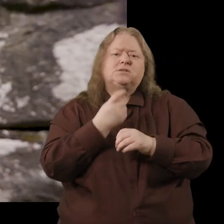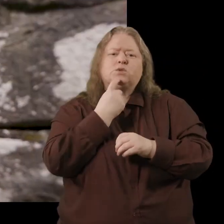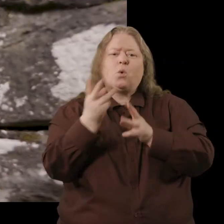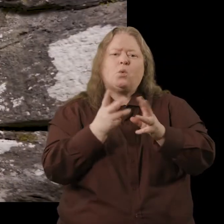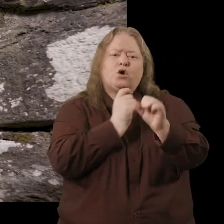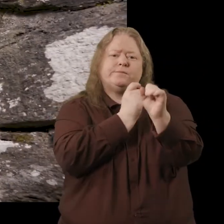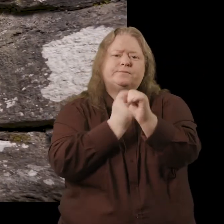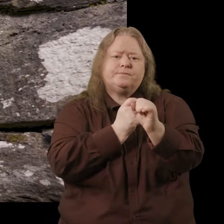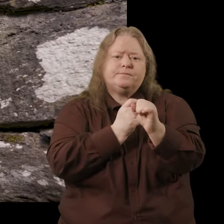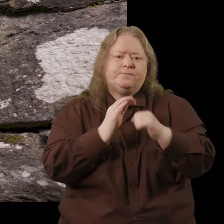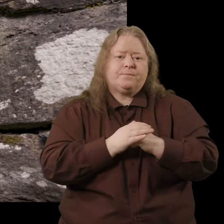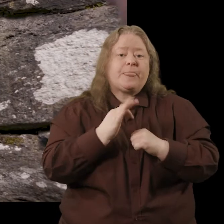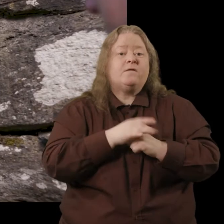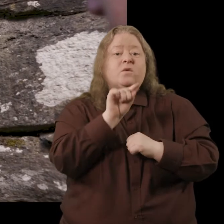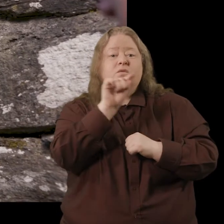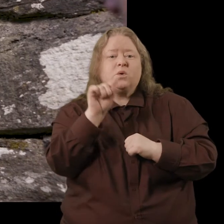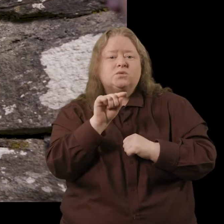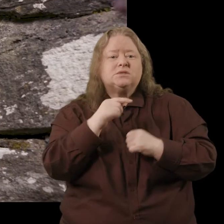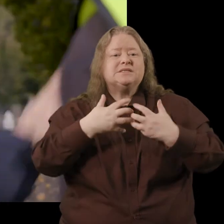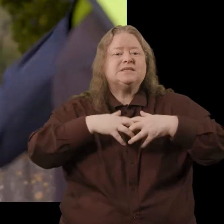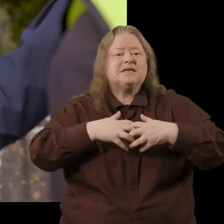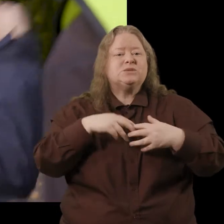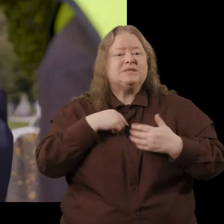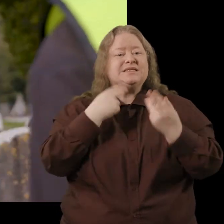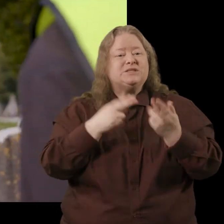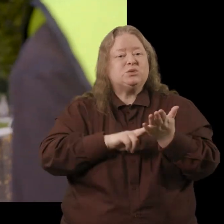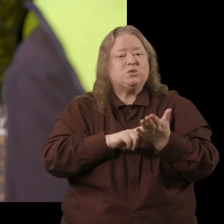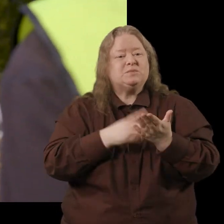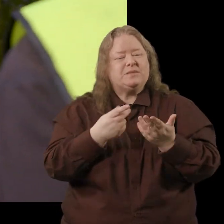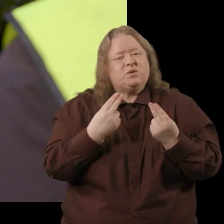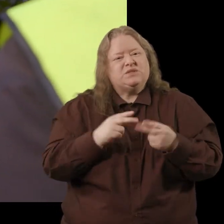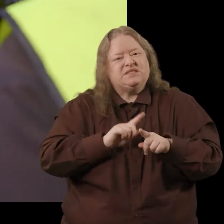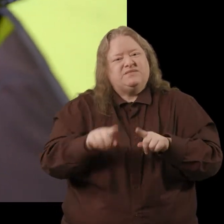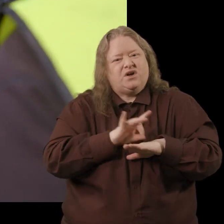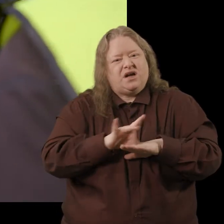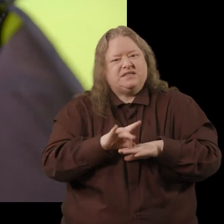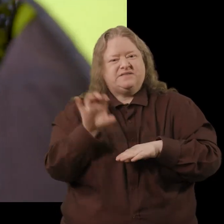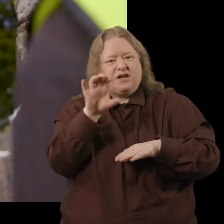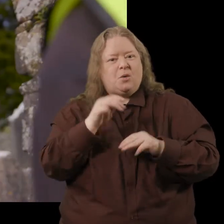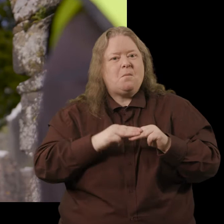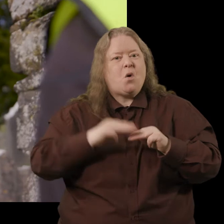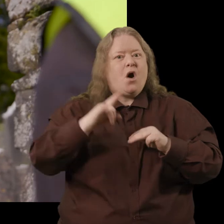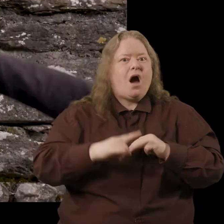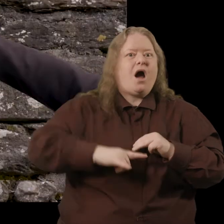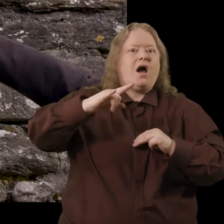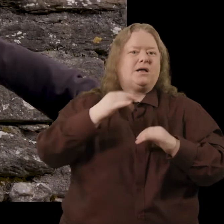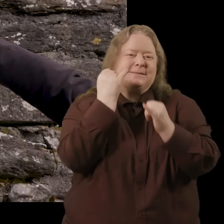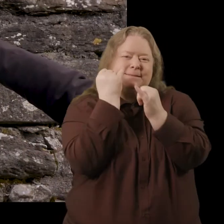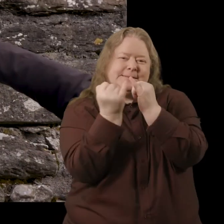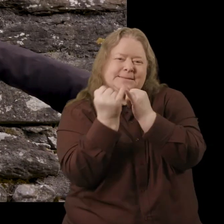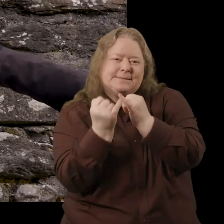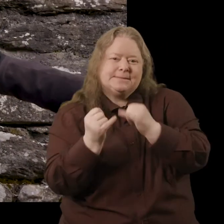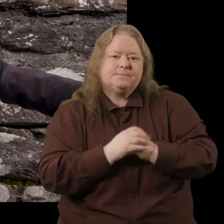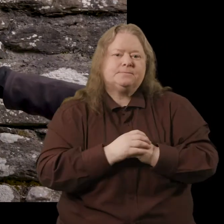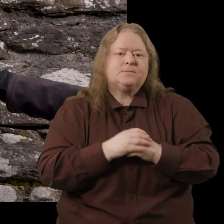stonework. And for these, the technique that we need to use might rely on a different scanner again to go to a higher resolution if we want to